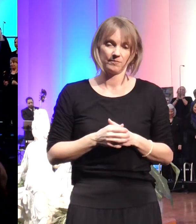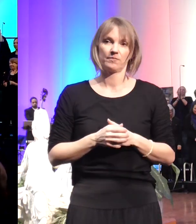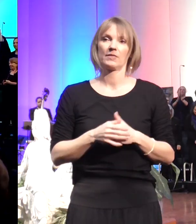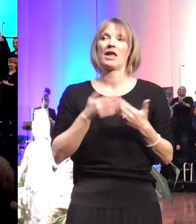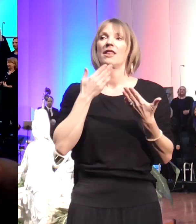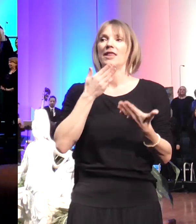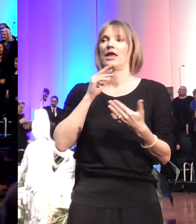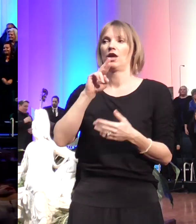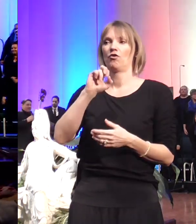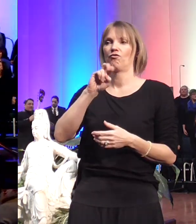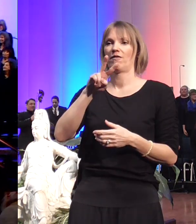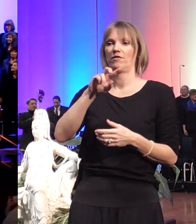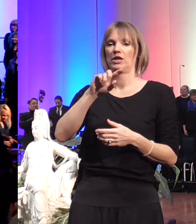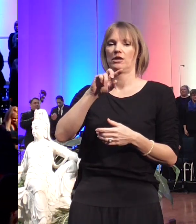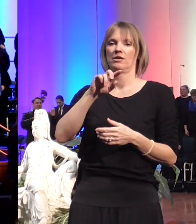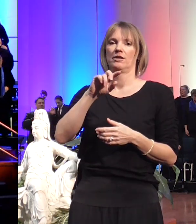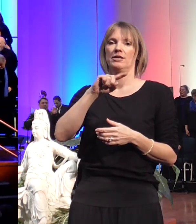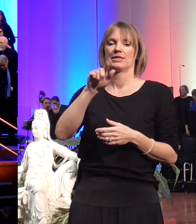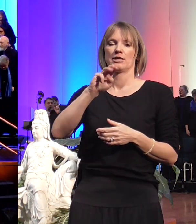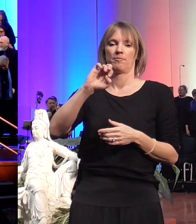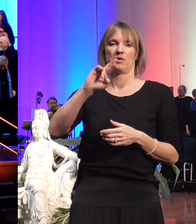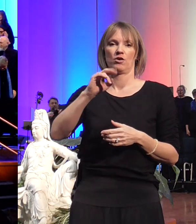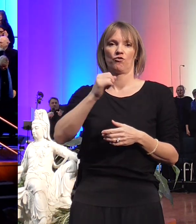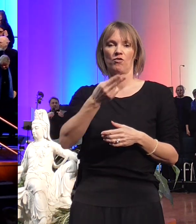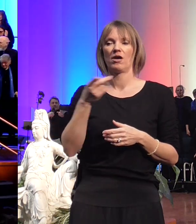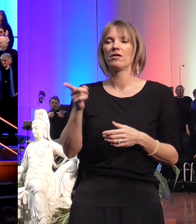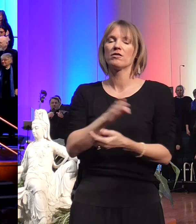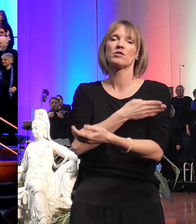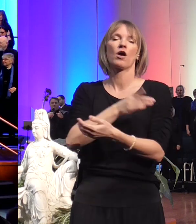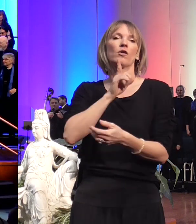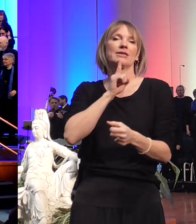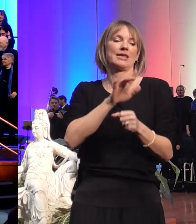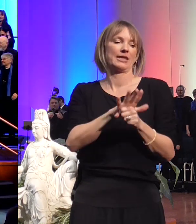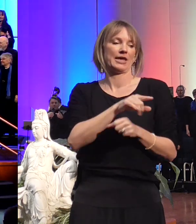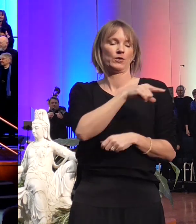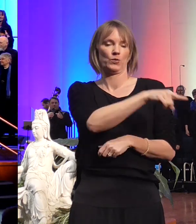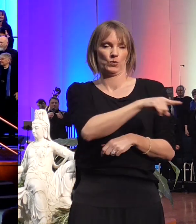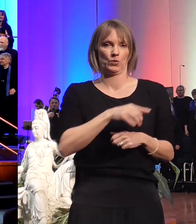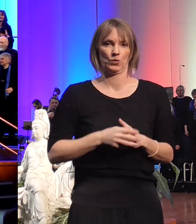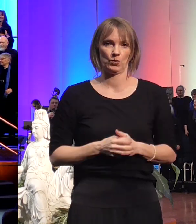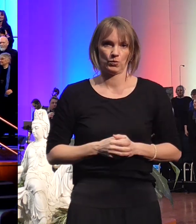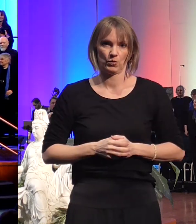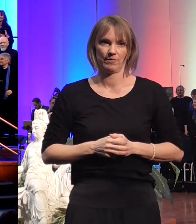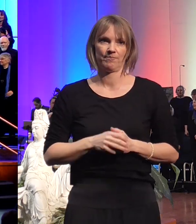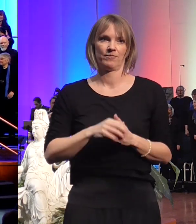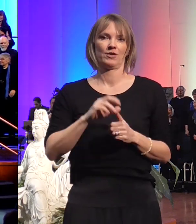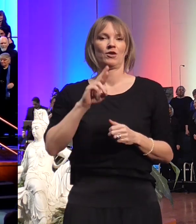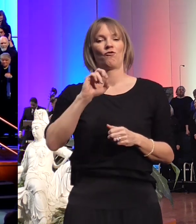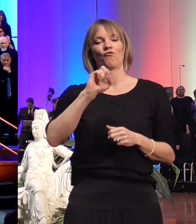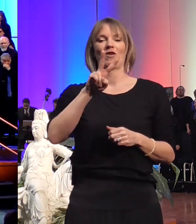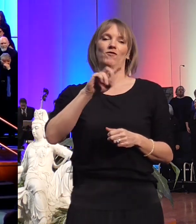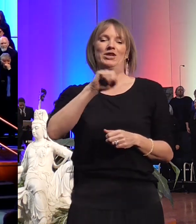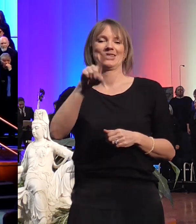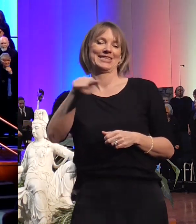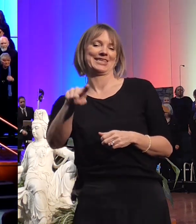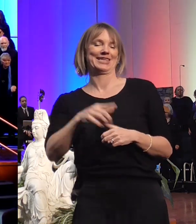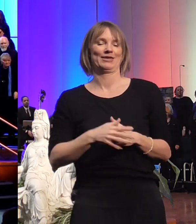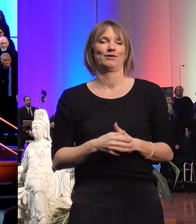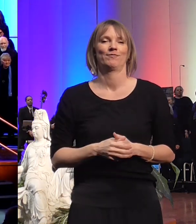Thank you, Reverend Zamira. So this song we're going to dedicate to you, Reverend Z. Here you go.